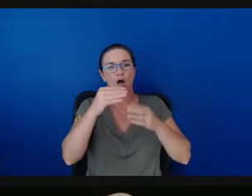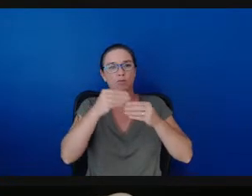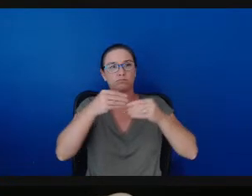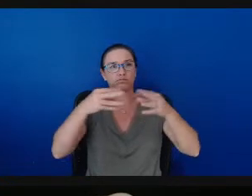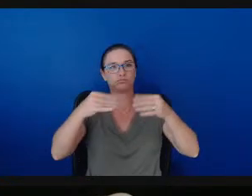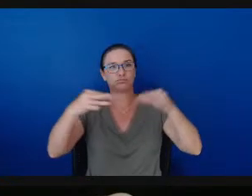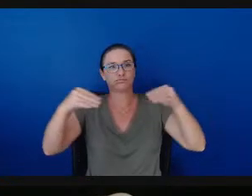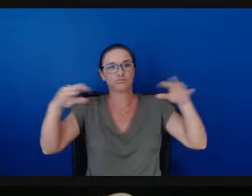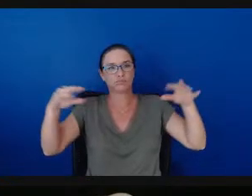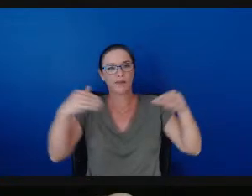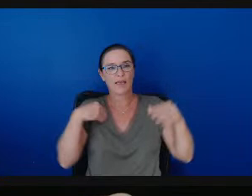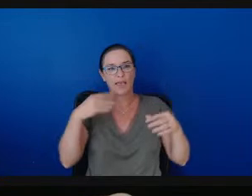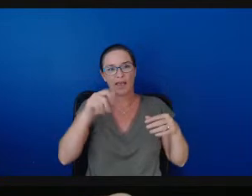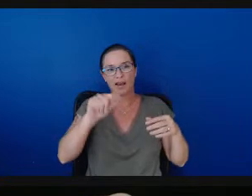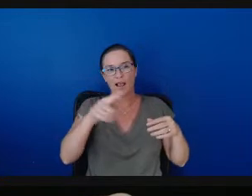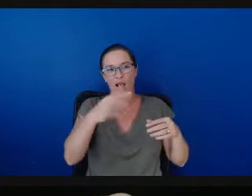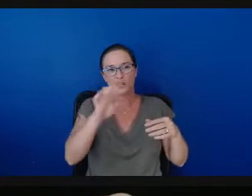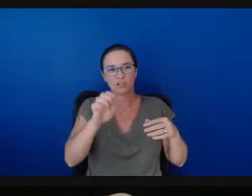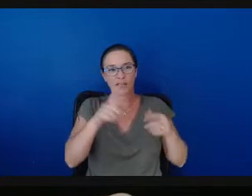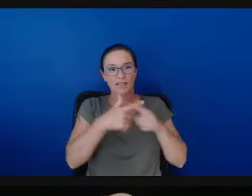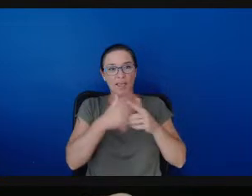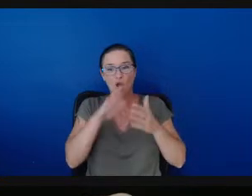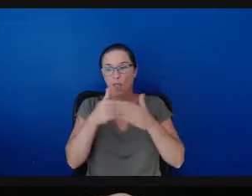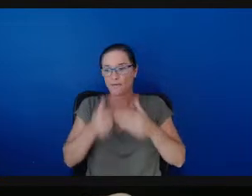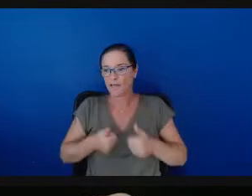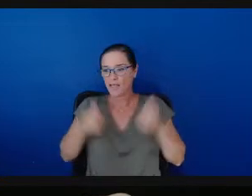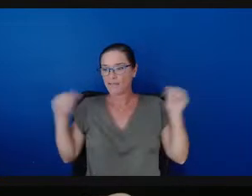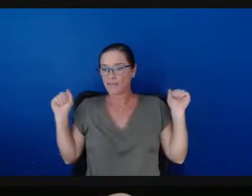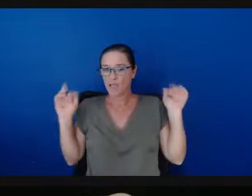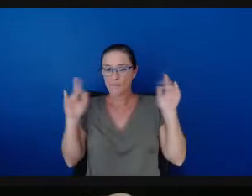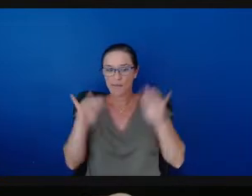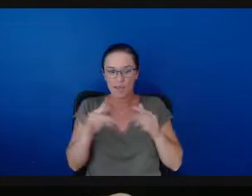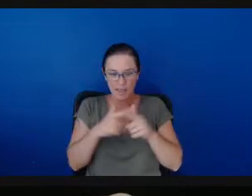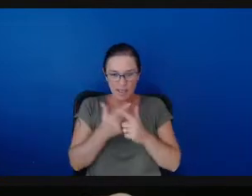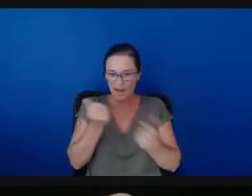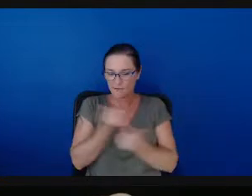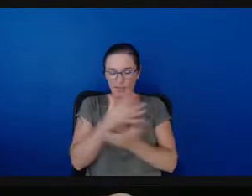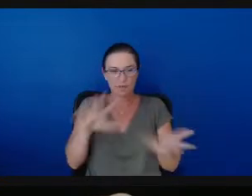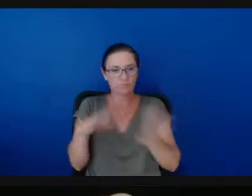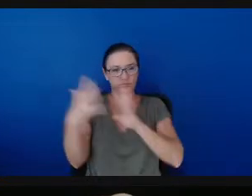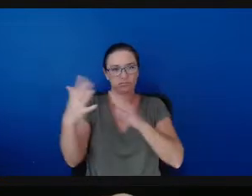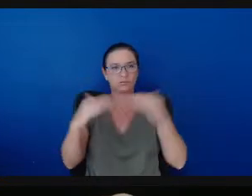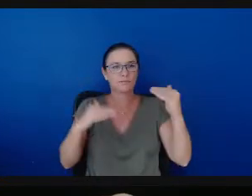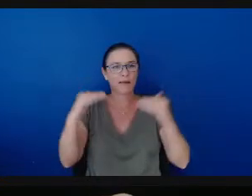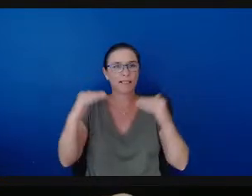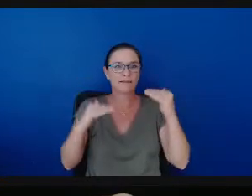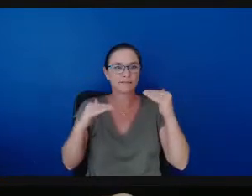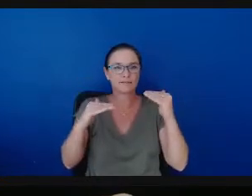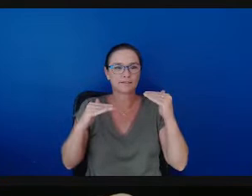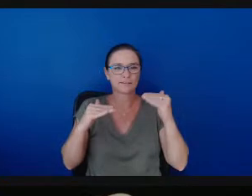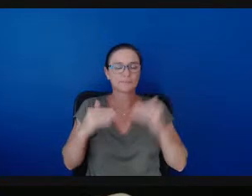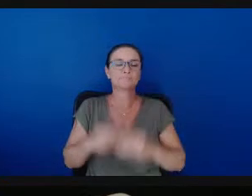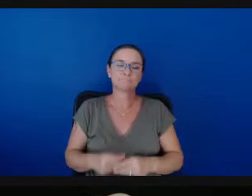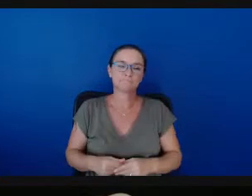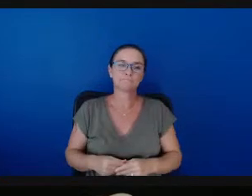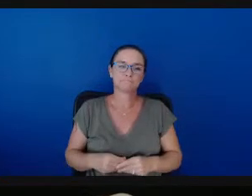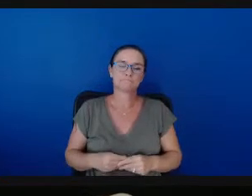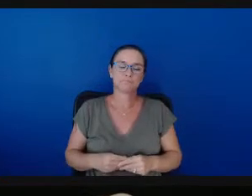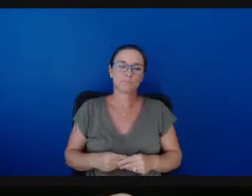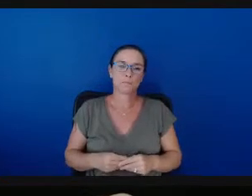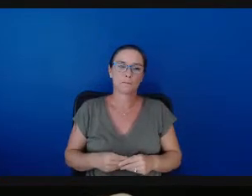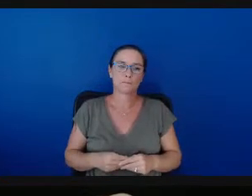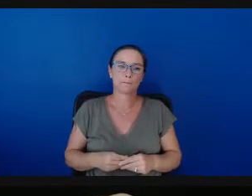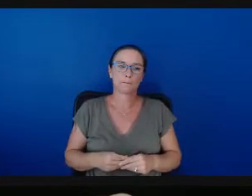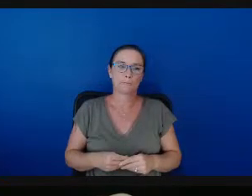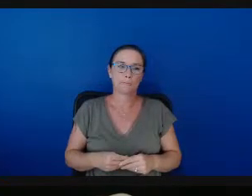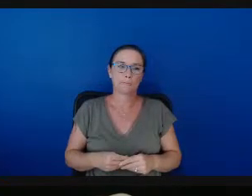all kinds of life coming in, and then realizing that was all out of balance and dispersing afterwards. I'm not